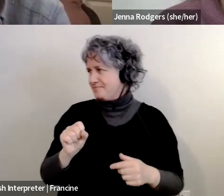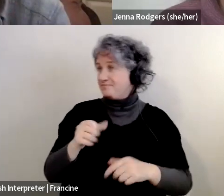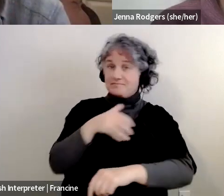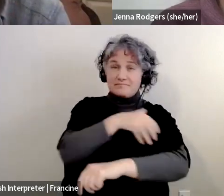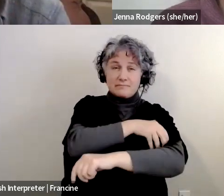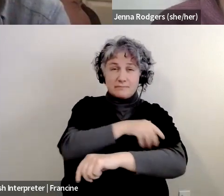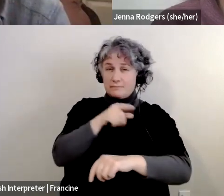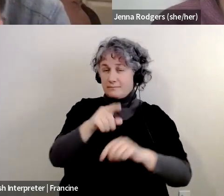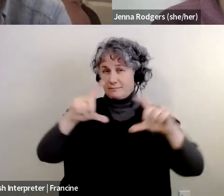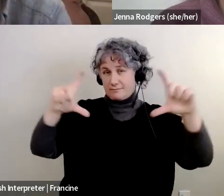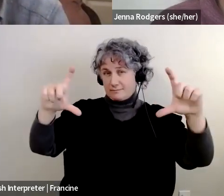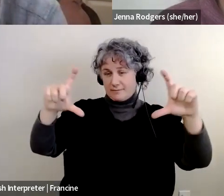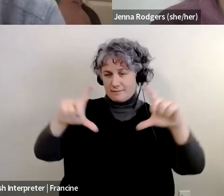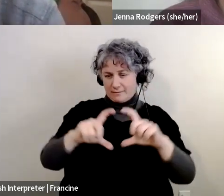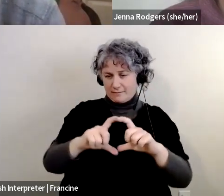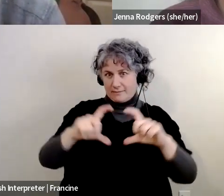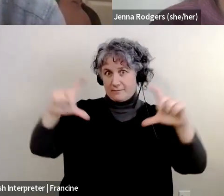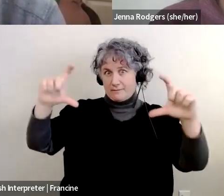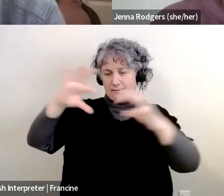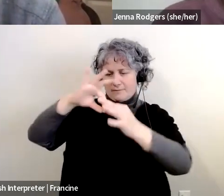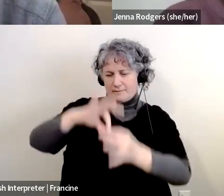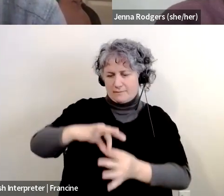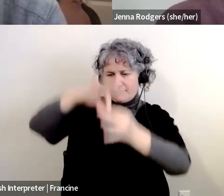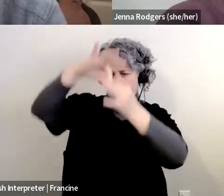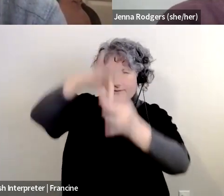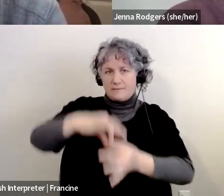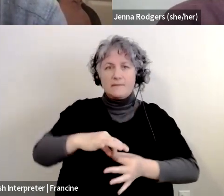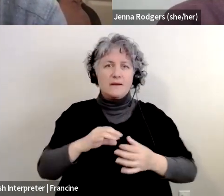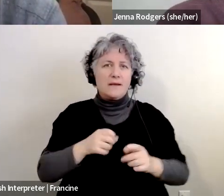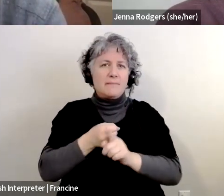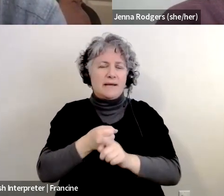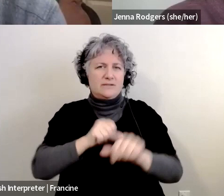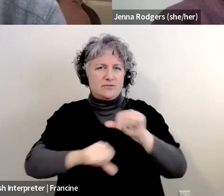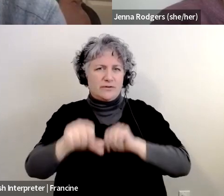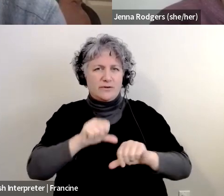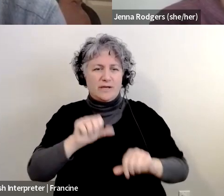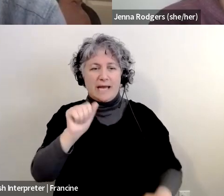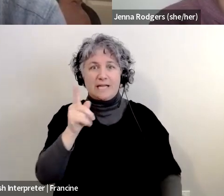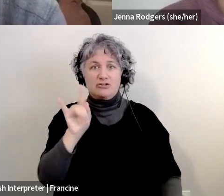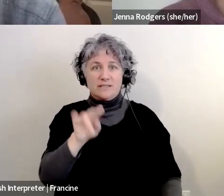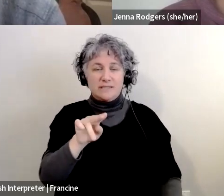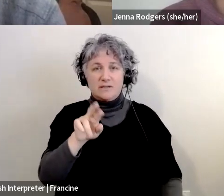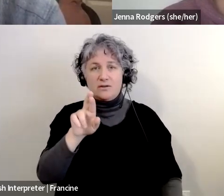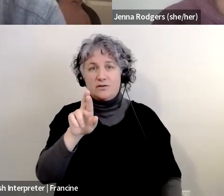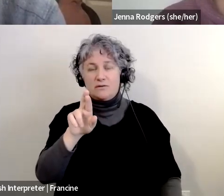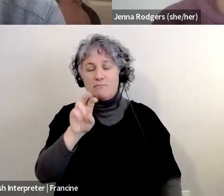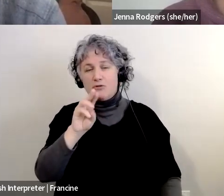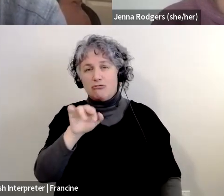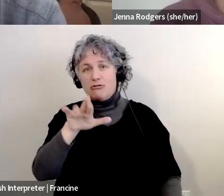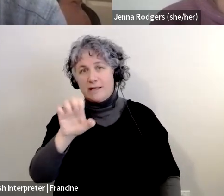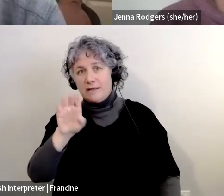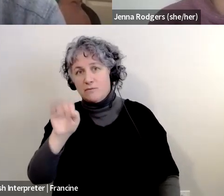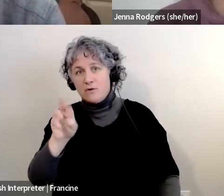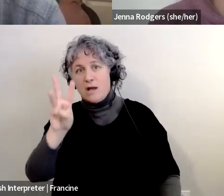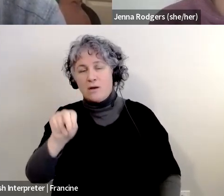these spheres of influence, they impact each other. Adrienne Marie Brown, who wrote Emergent Strategies and a couple other books, talks